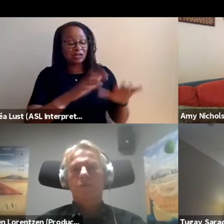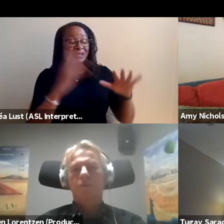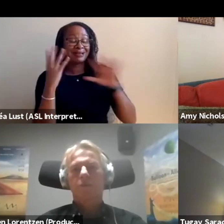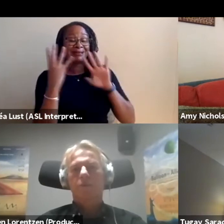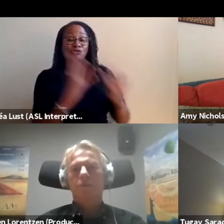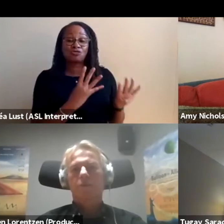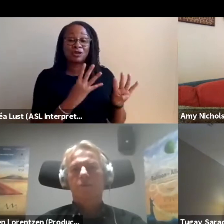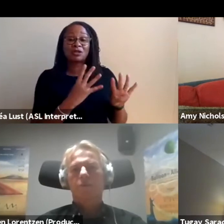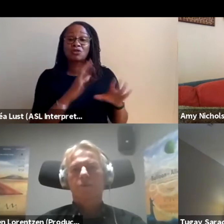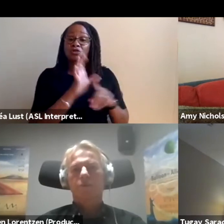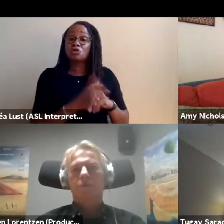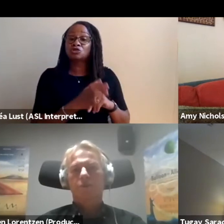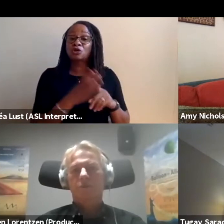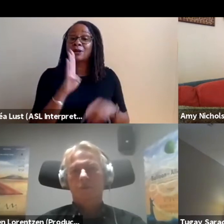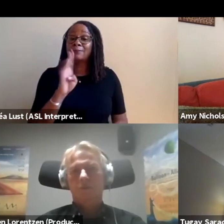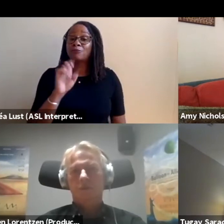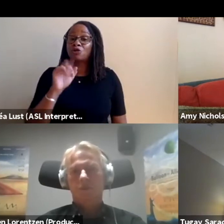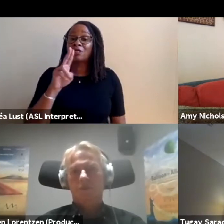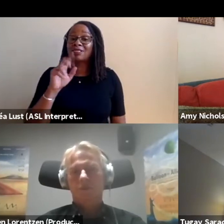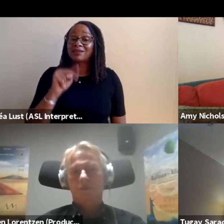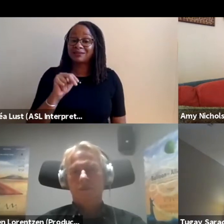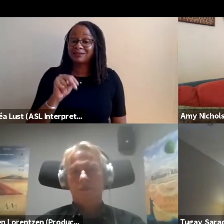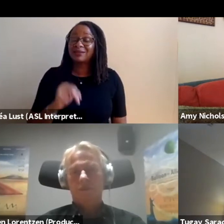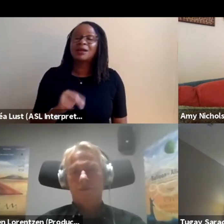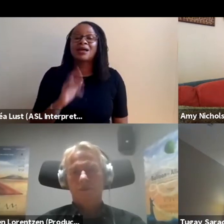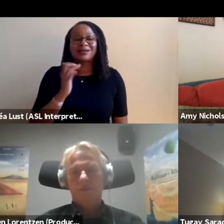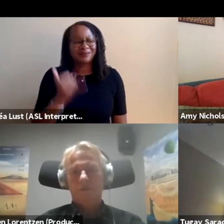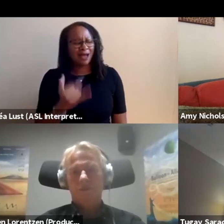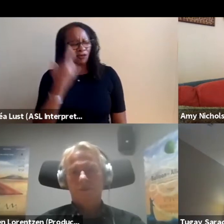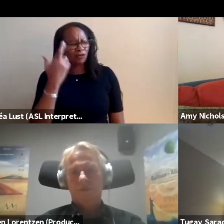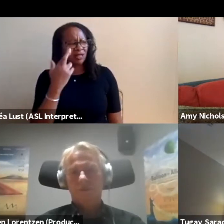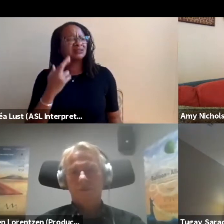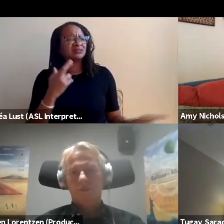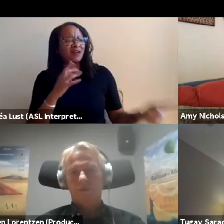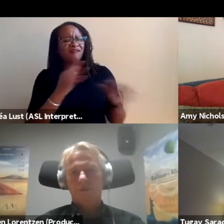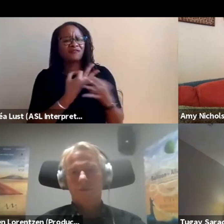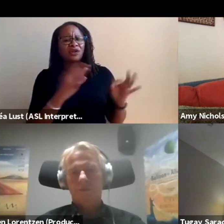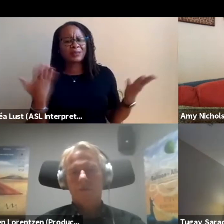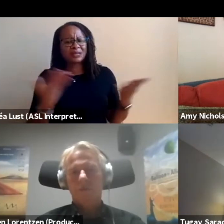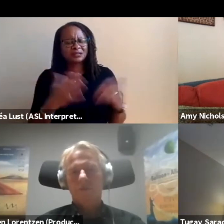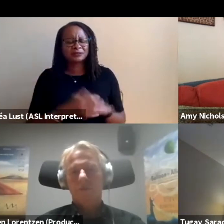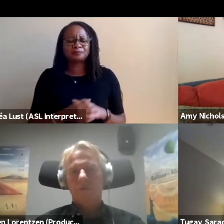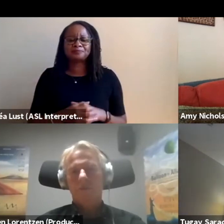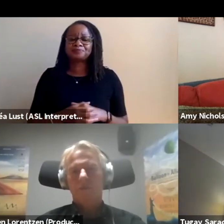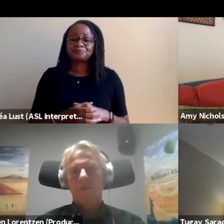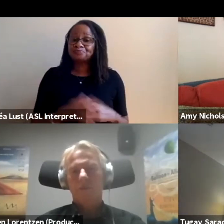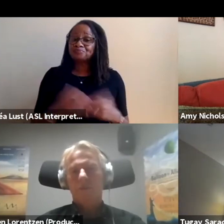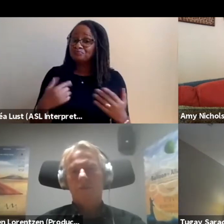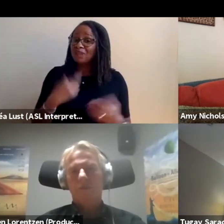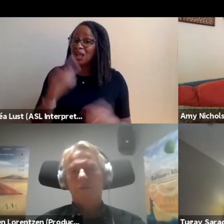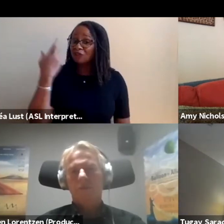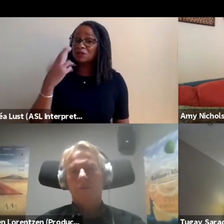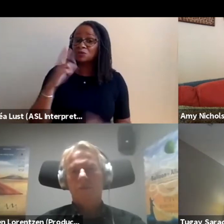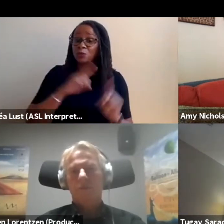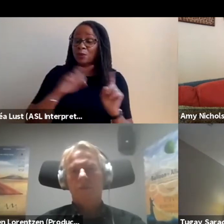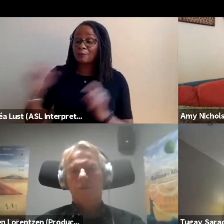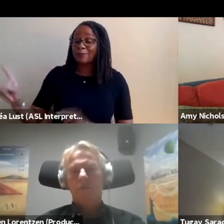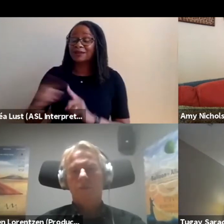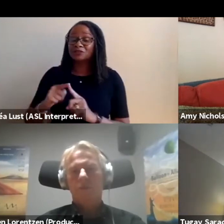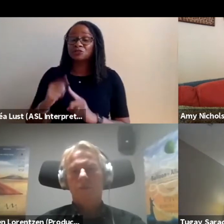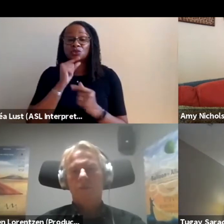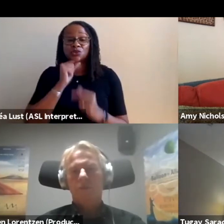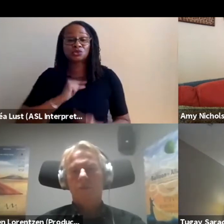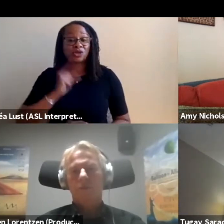realized all year when we went to Turkey for holiday, every year